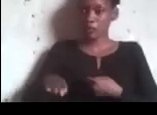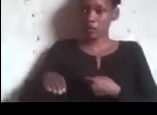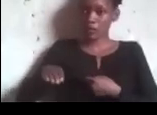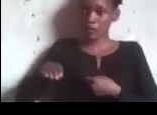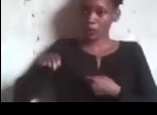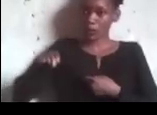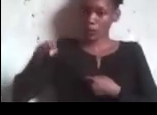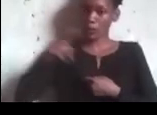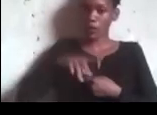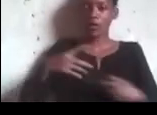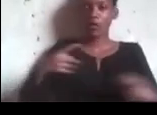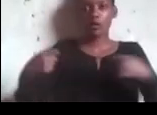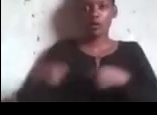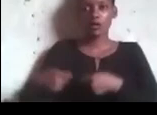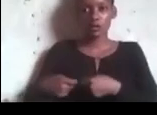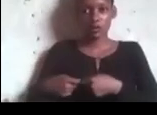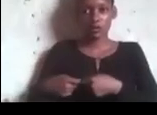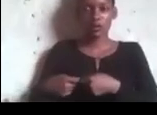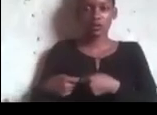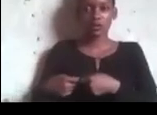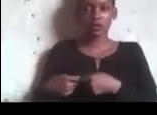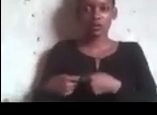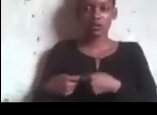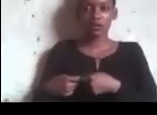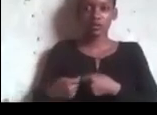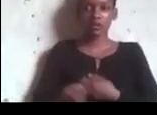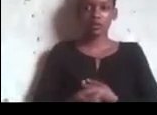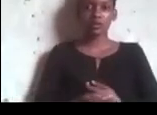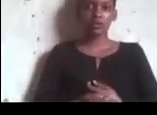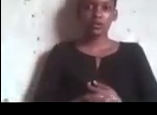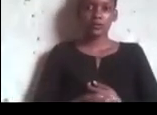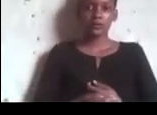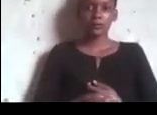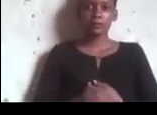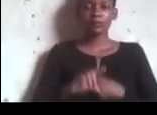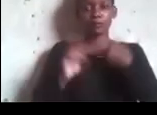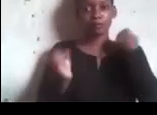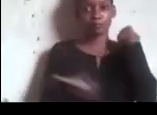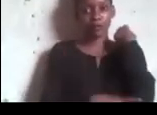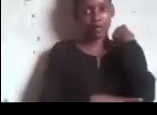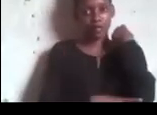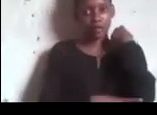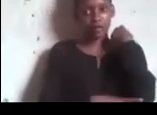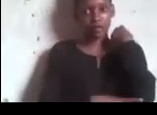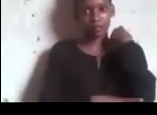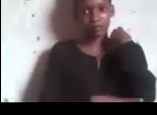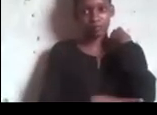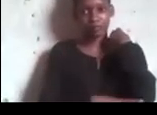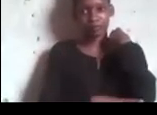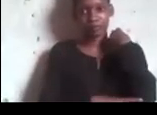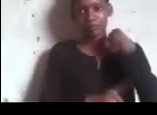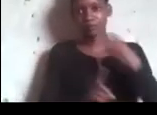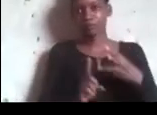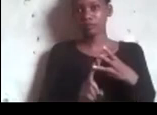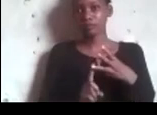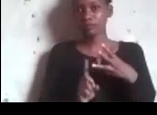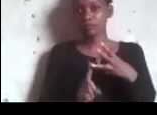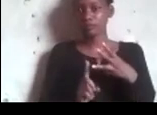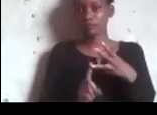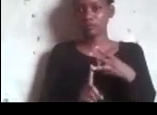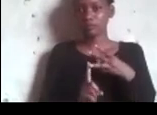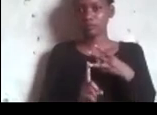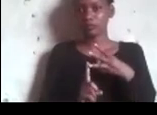time. And then the last one is contributes or has attempted